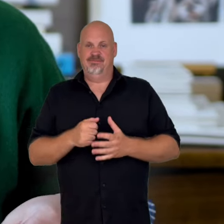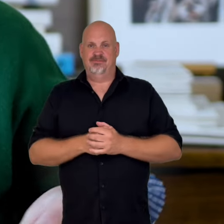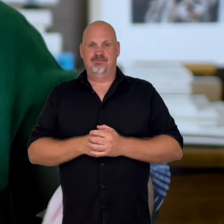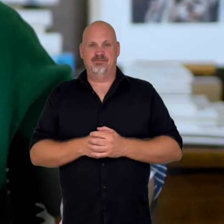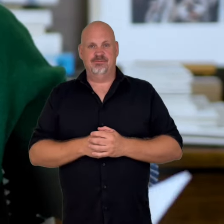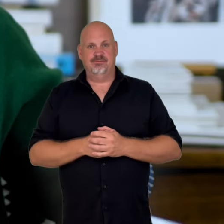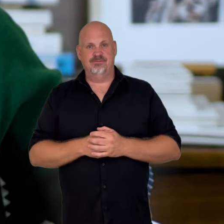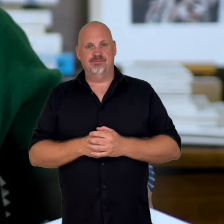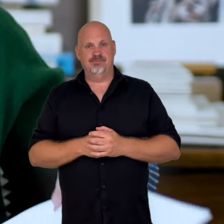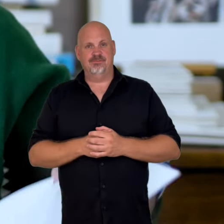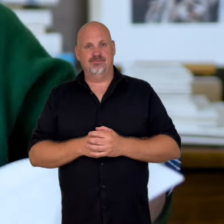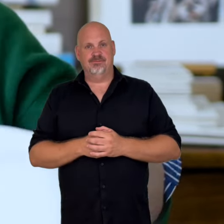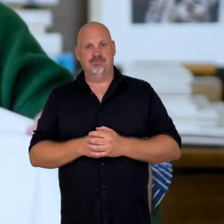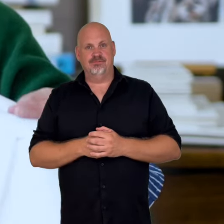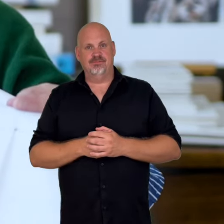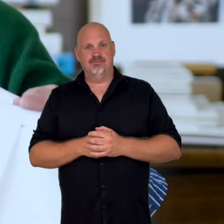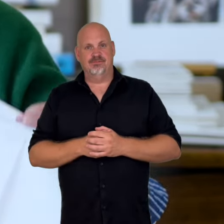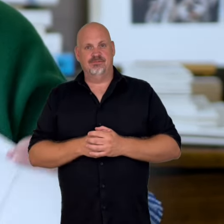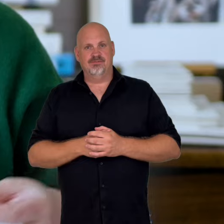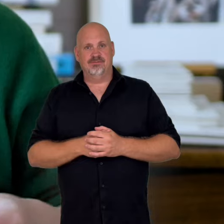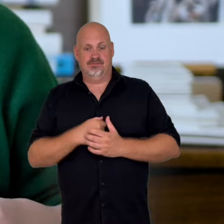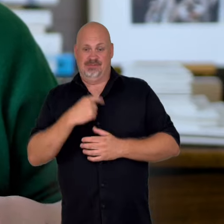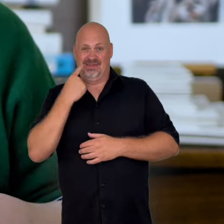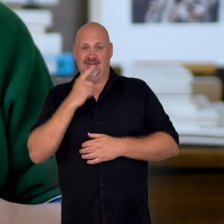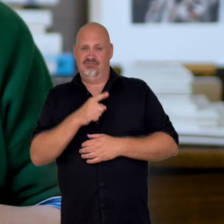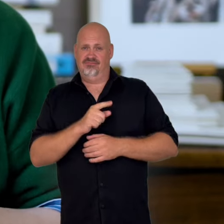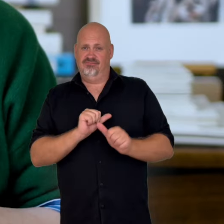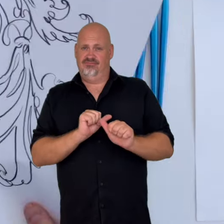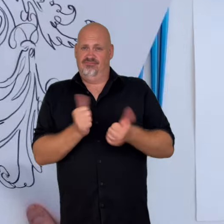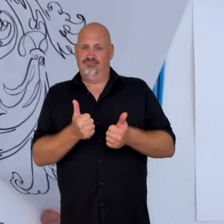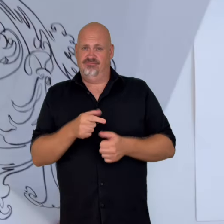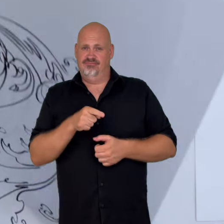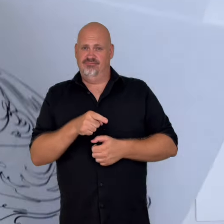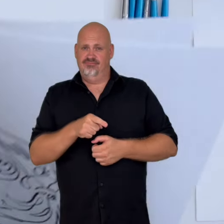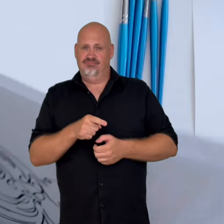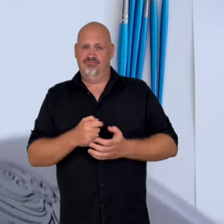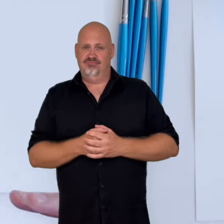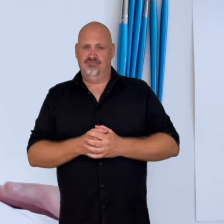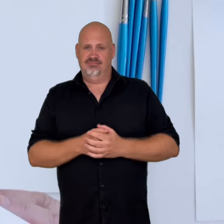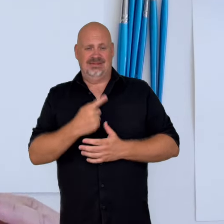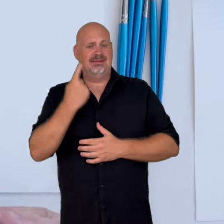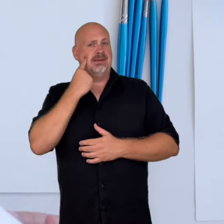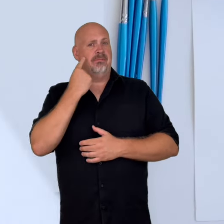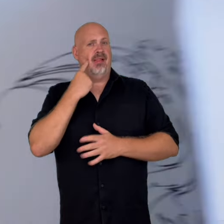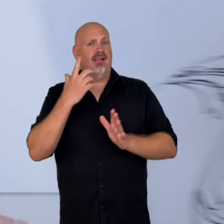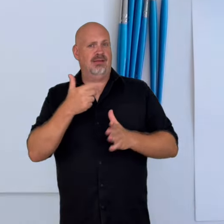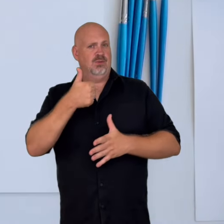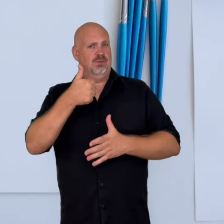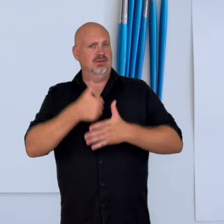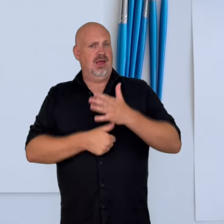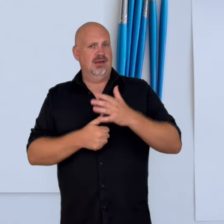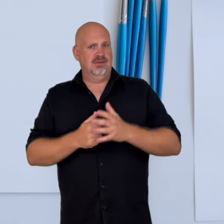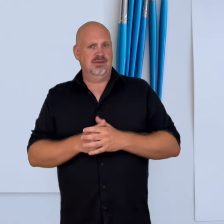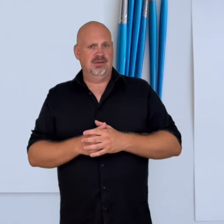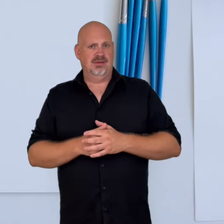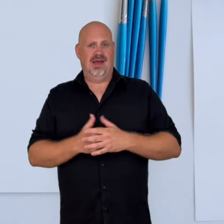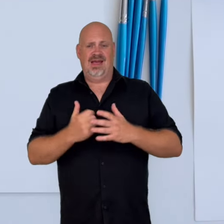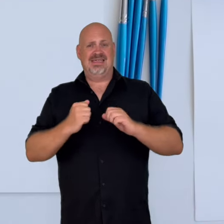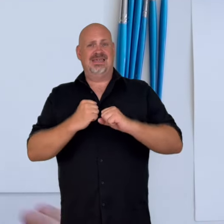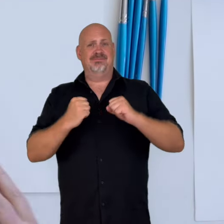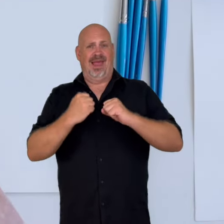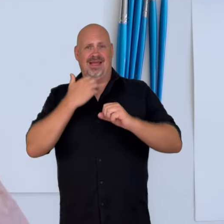I think as a starter today, I'm going to go with this one